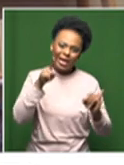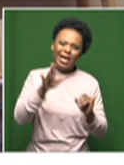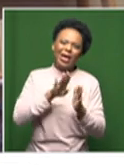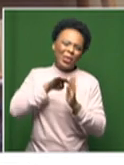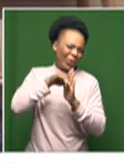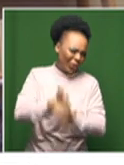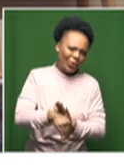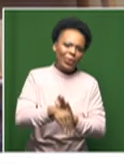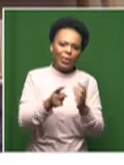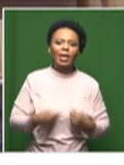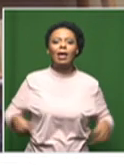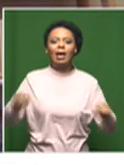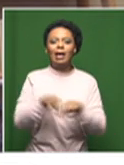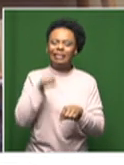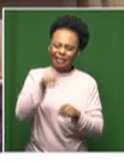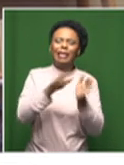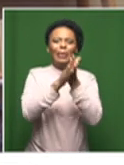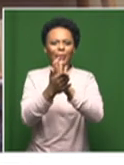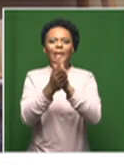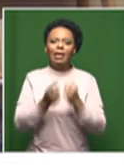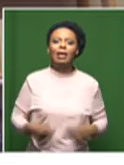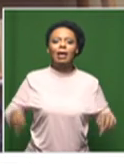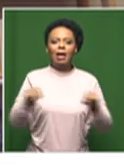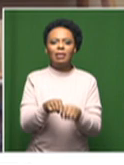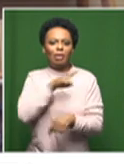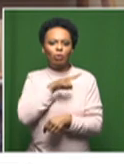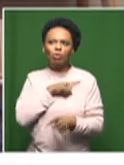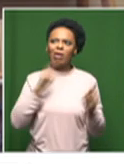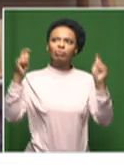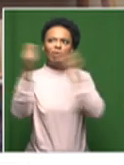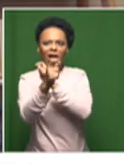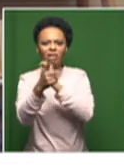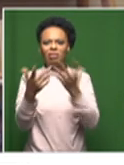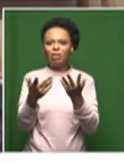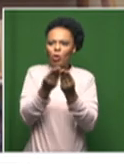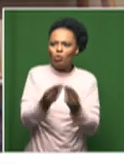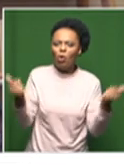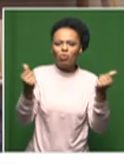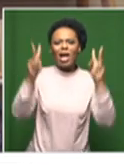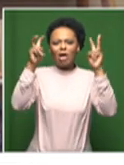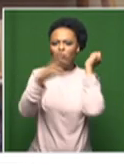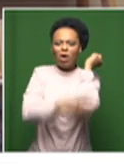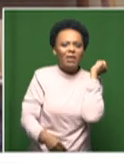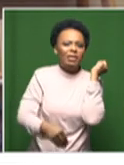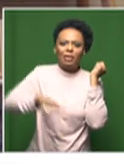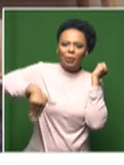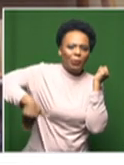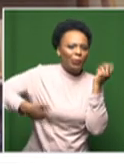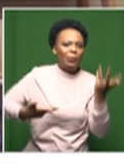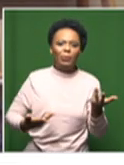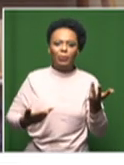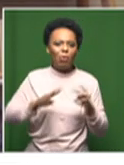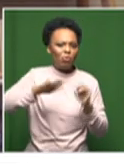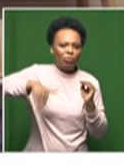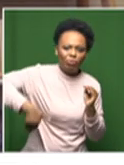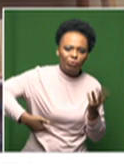resources that should be going towards the alleviation and eradication of poverty, those resources are not reaching the right places. I live